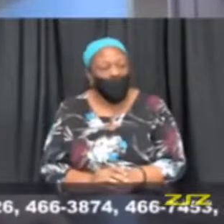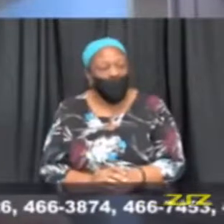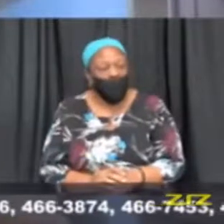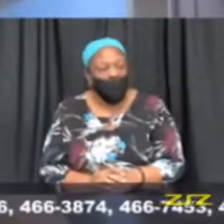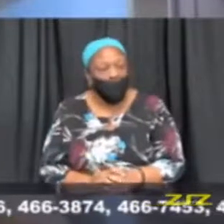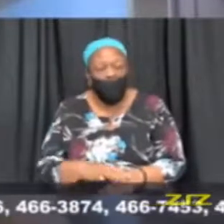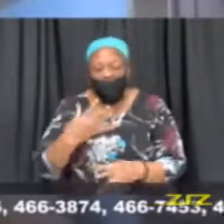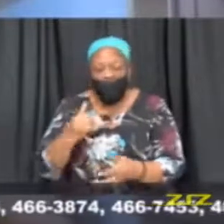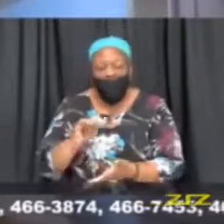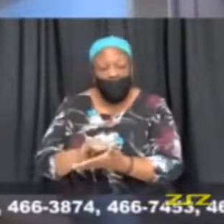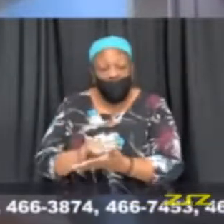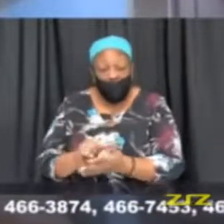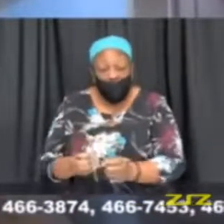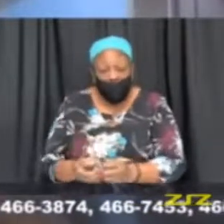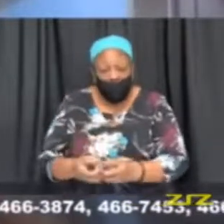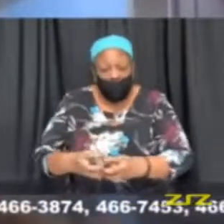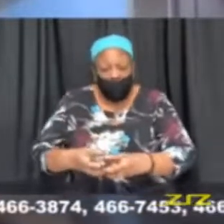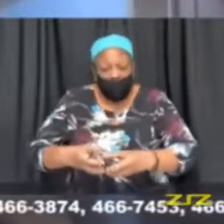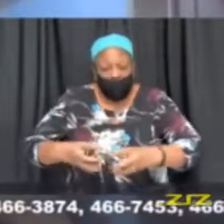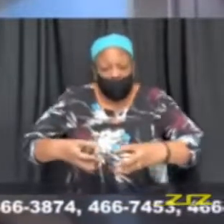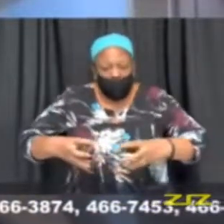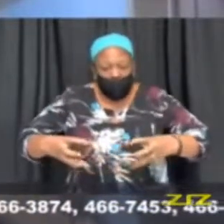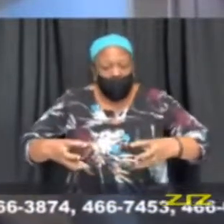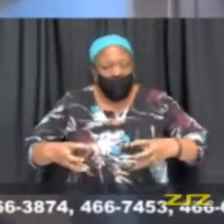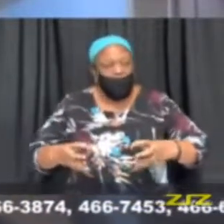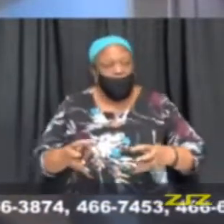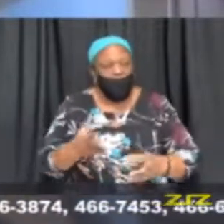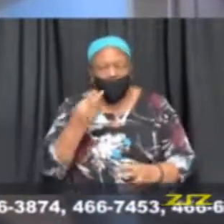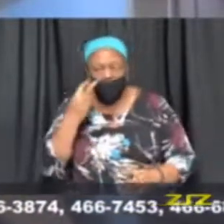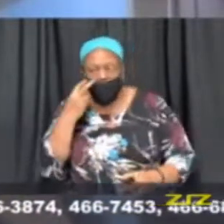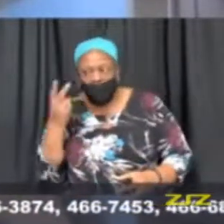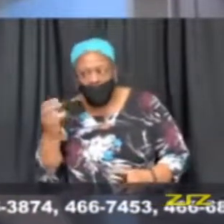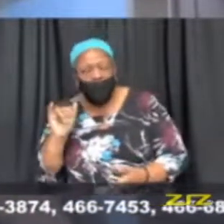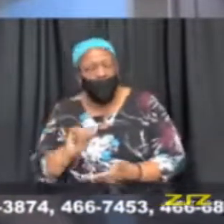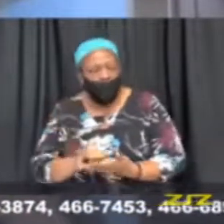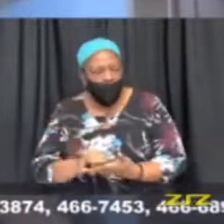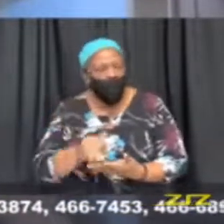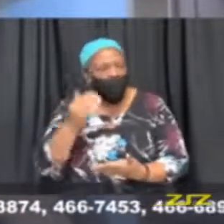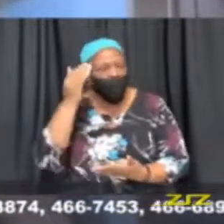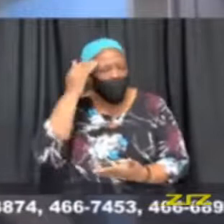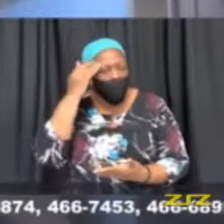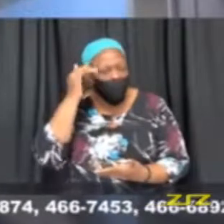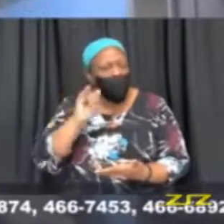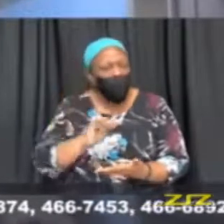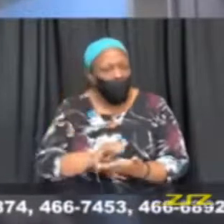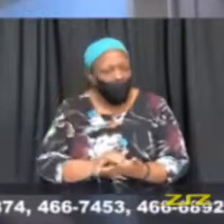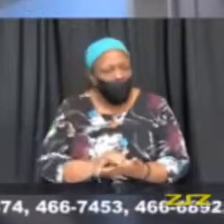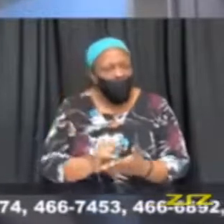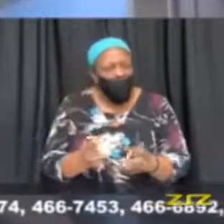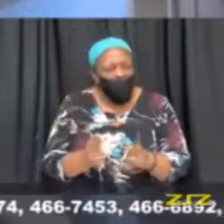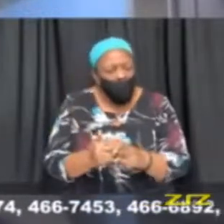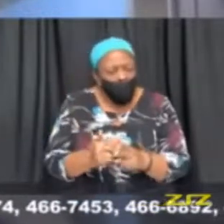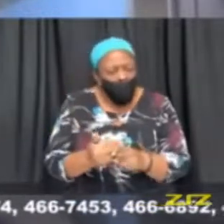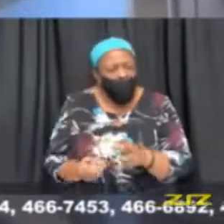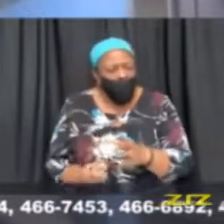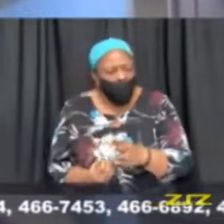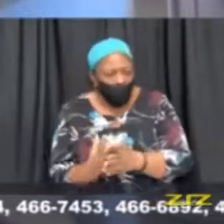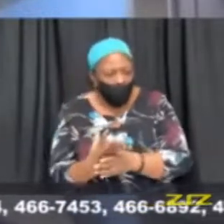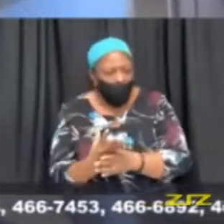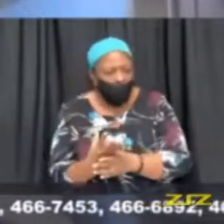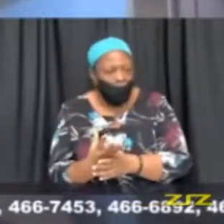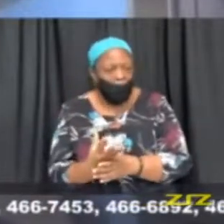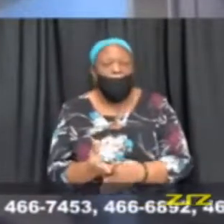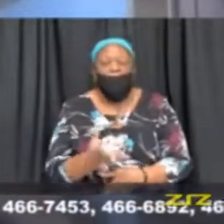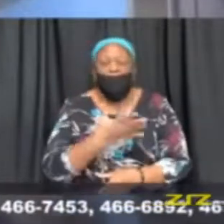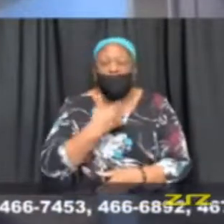volcano to swell like a balloon. And with the ground deformation network, that is able to detect these changes in the